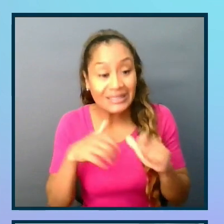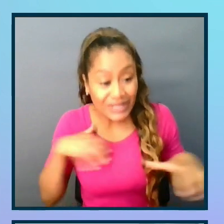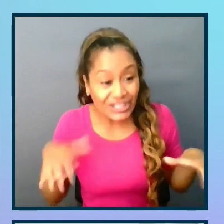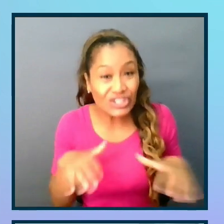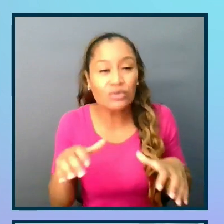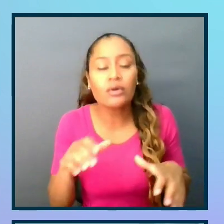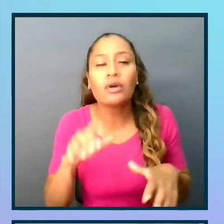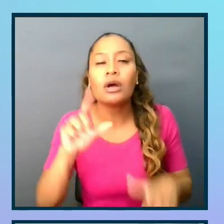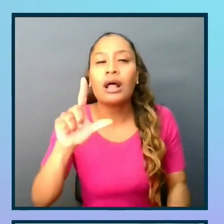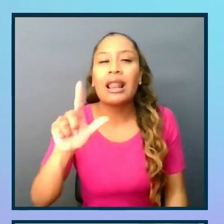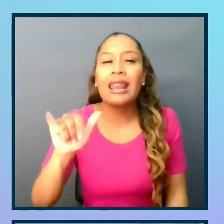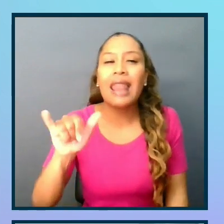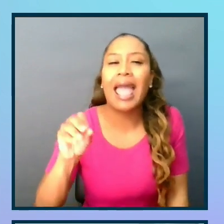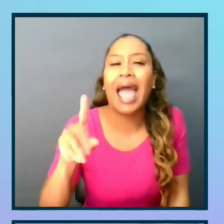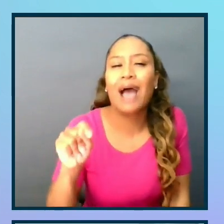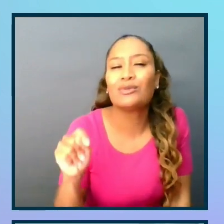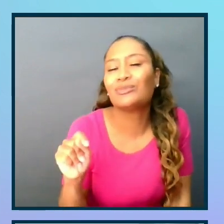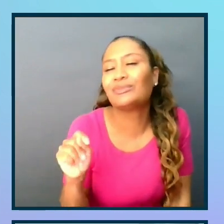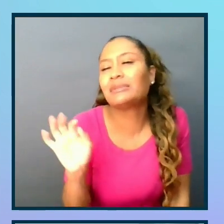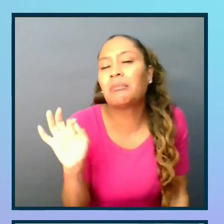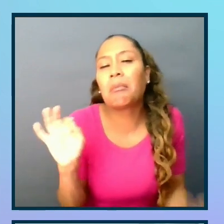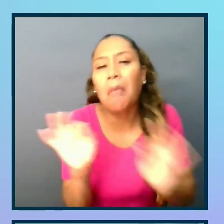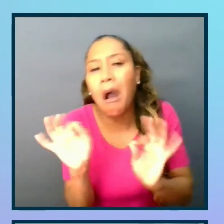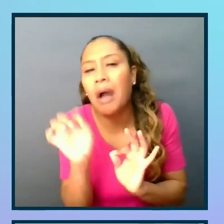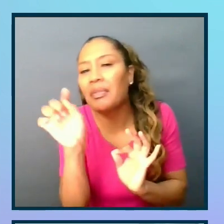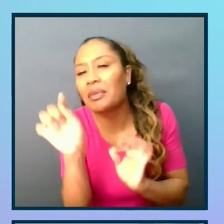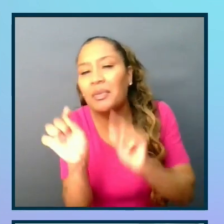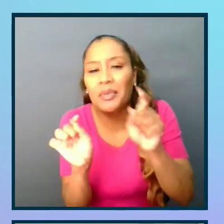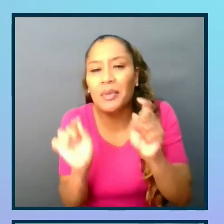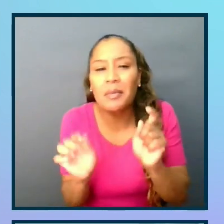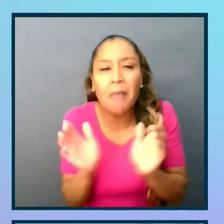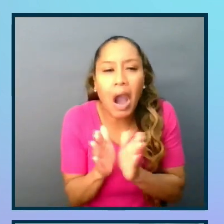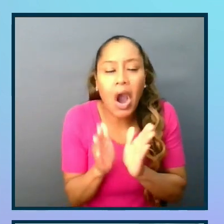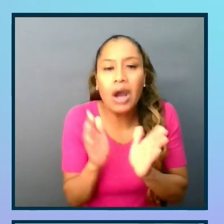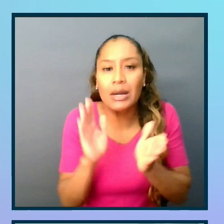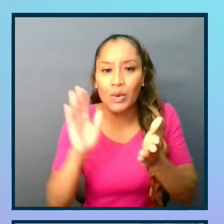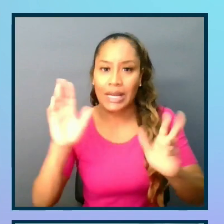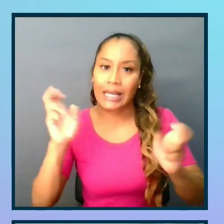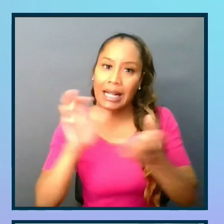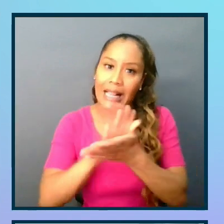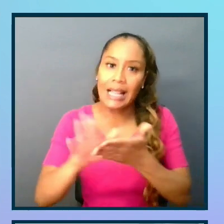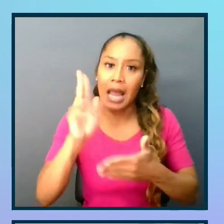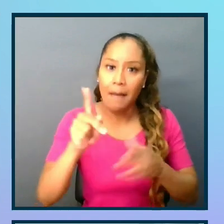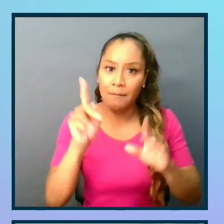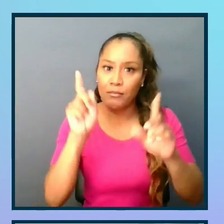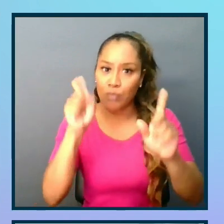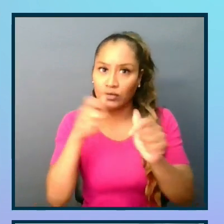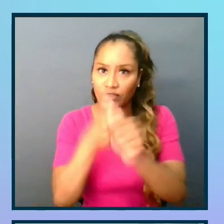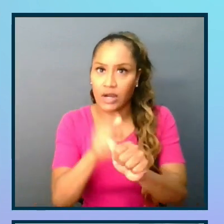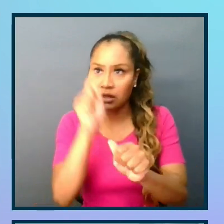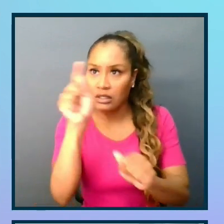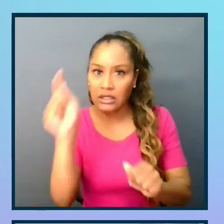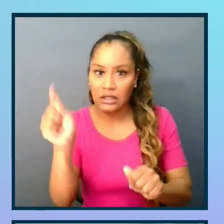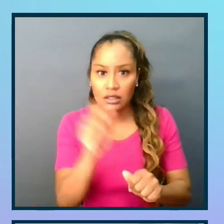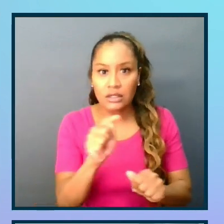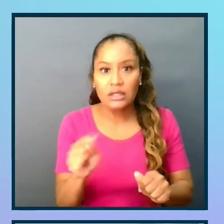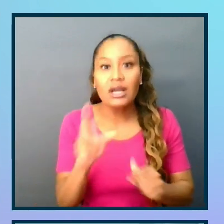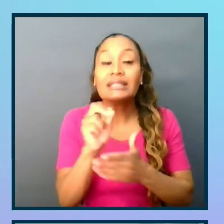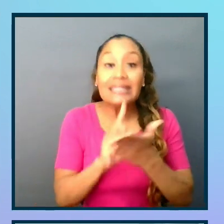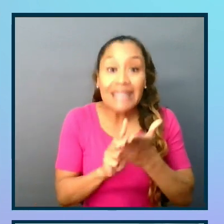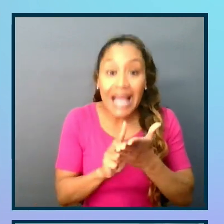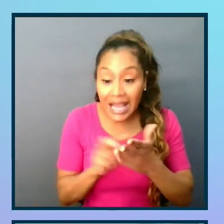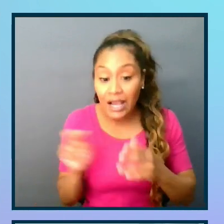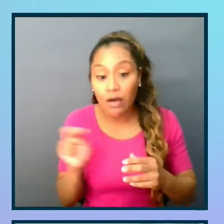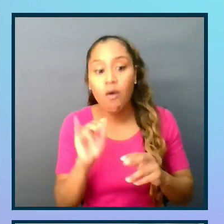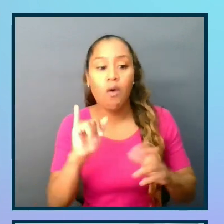layout issues, small little things here and there, and making sure that that everything's cleaned up the way that it's supposed to be. And the designer can get an opportunity